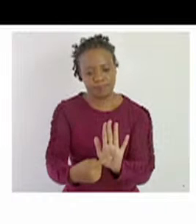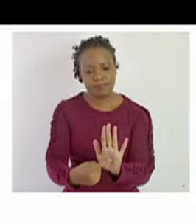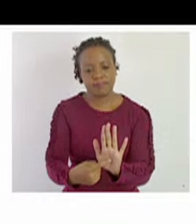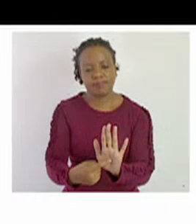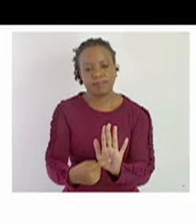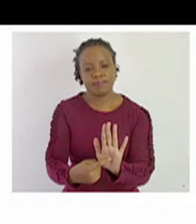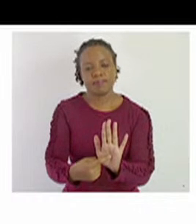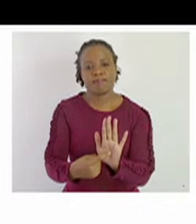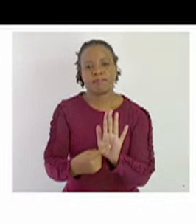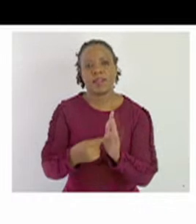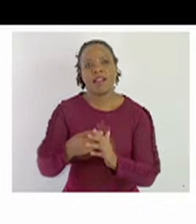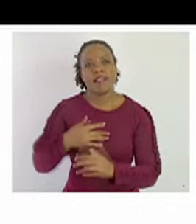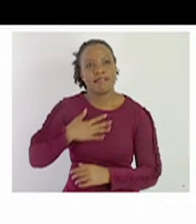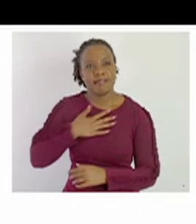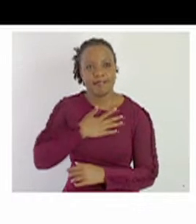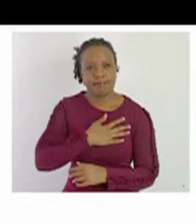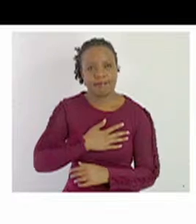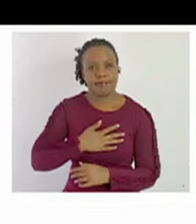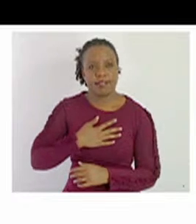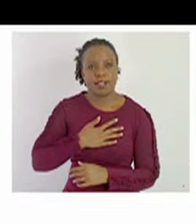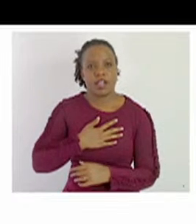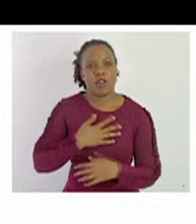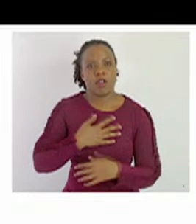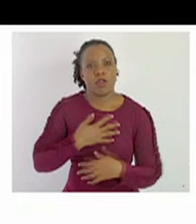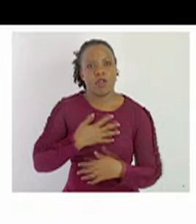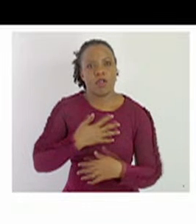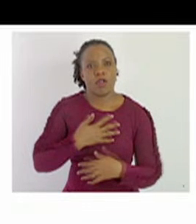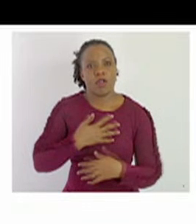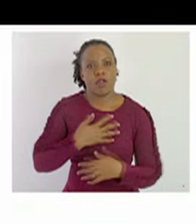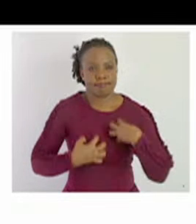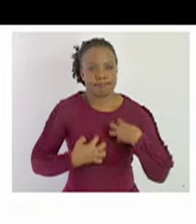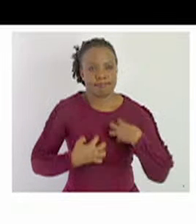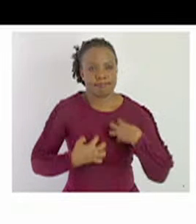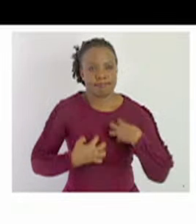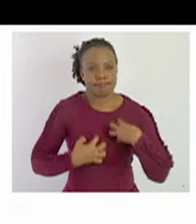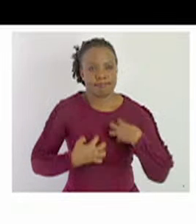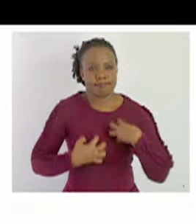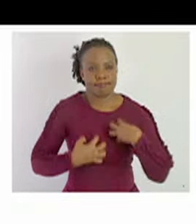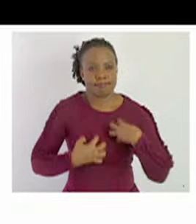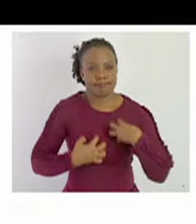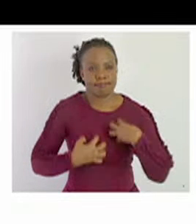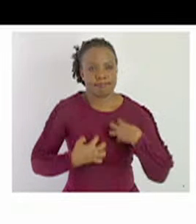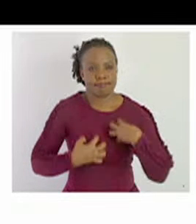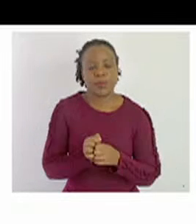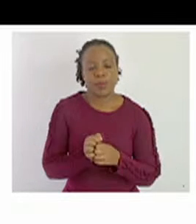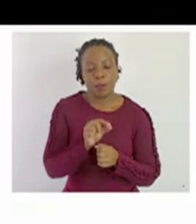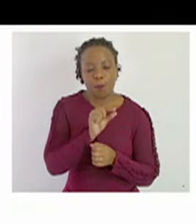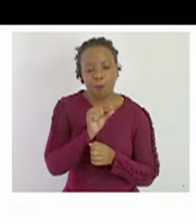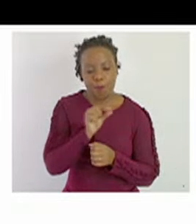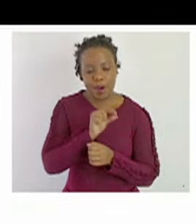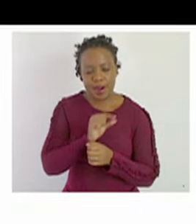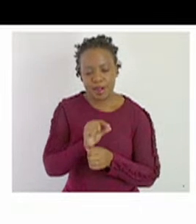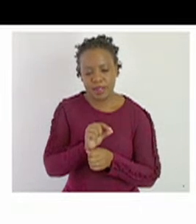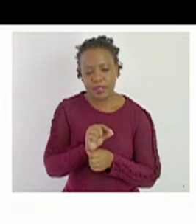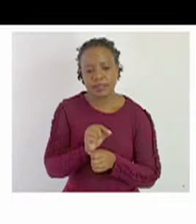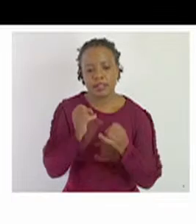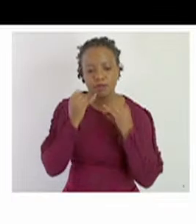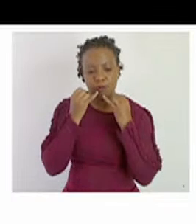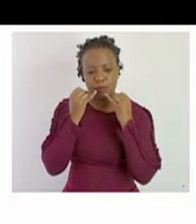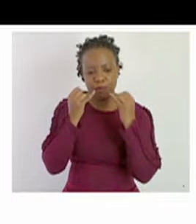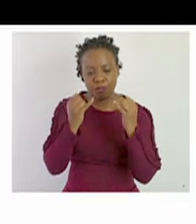show feelings and emotions. The words information,